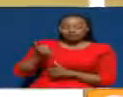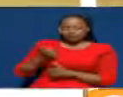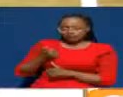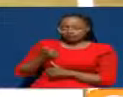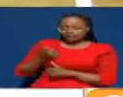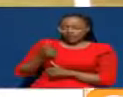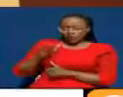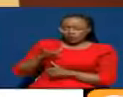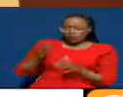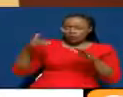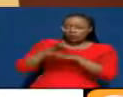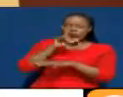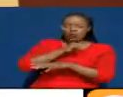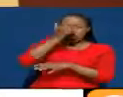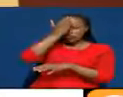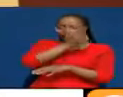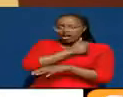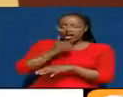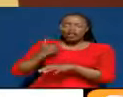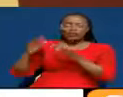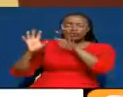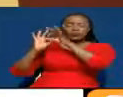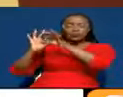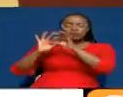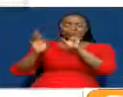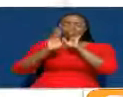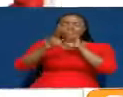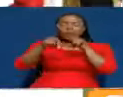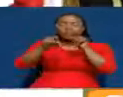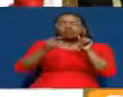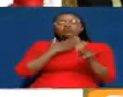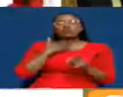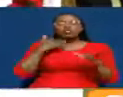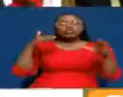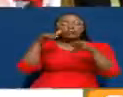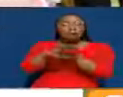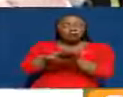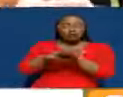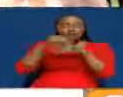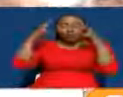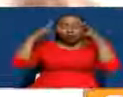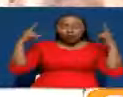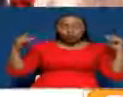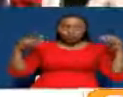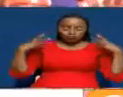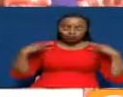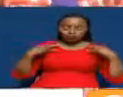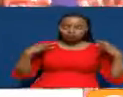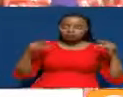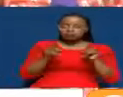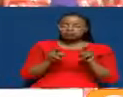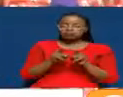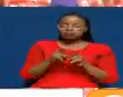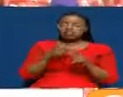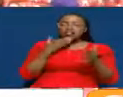accordance with the Catholic Church burial rites. This despite reports that she wished to be buried in a wedding gown, as seen in a